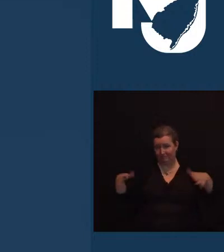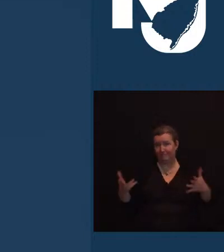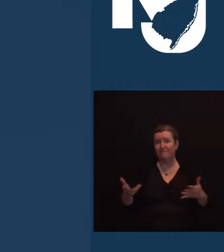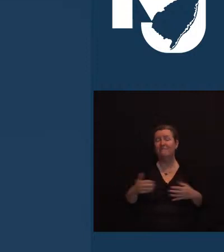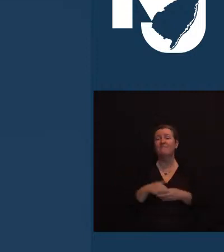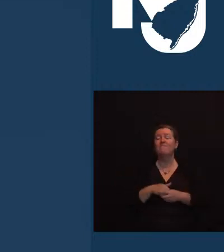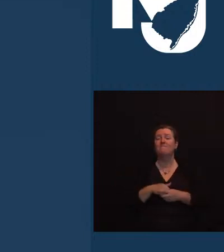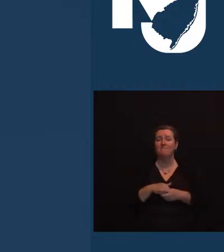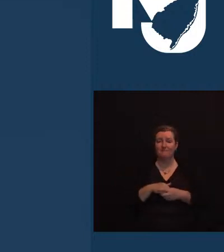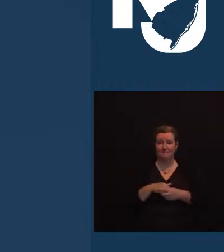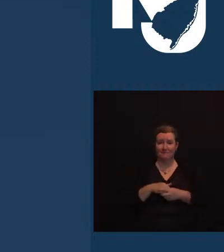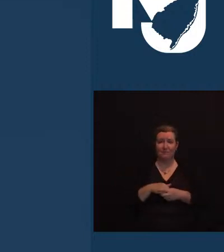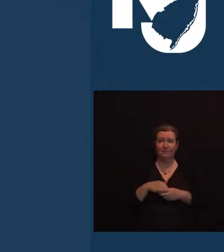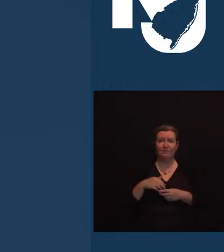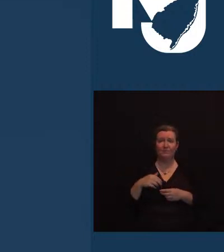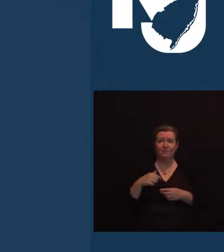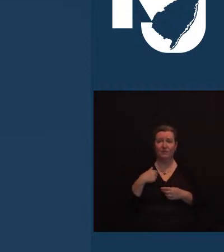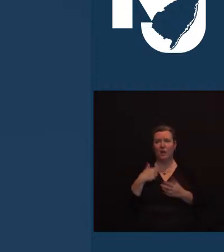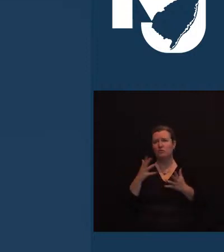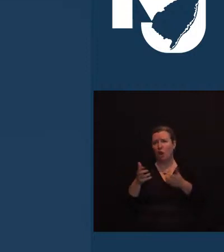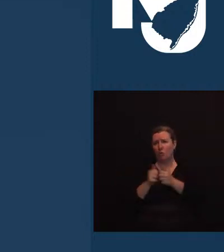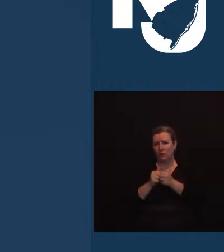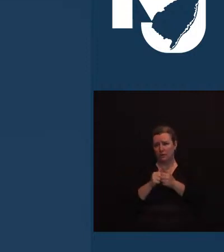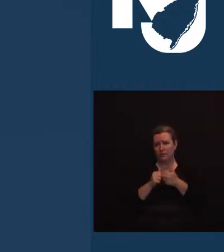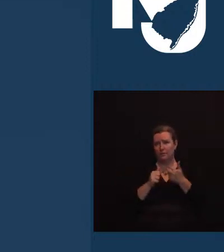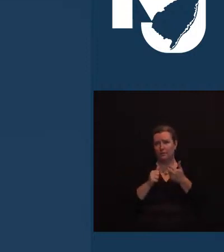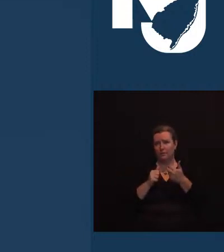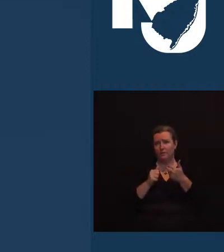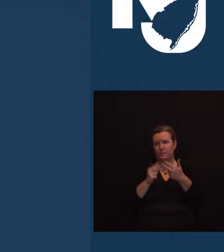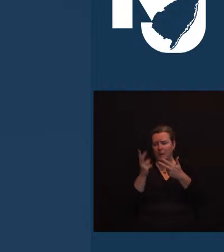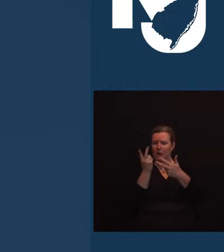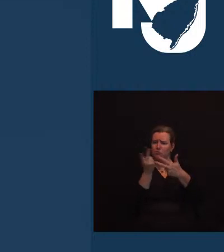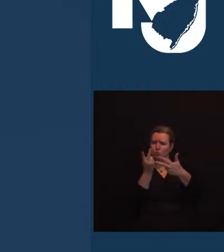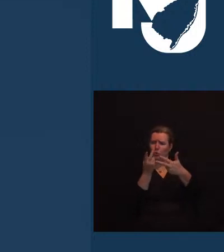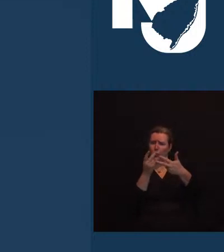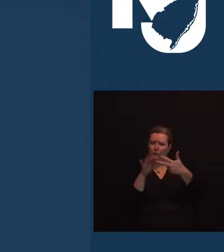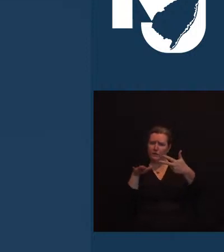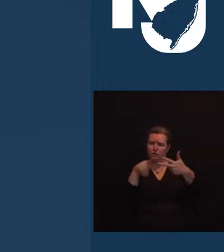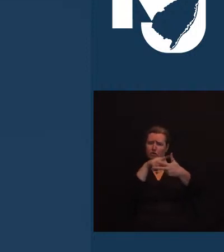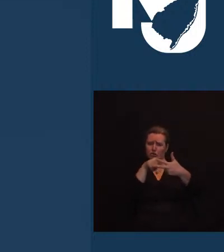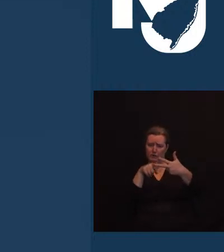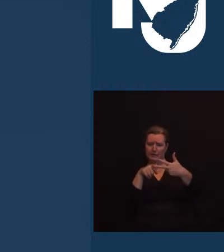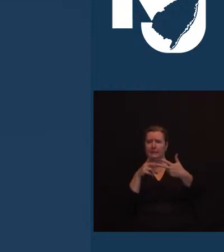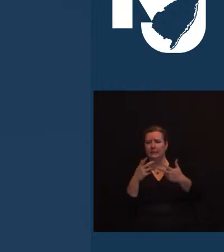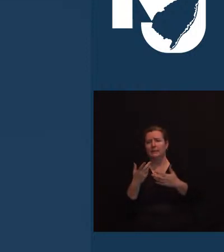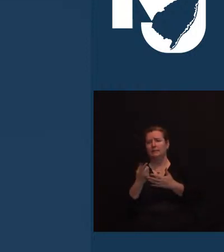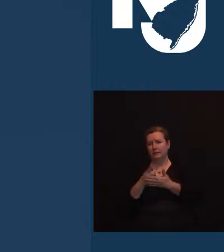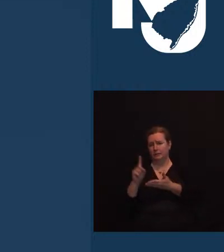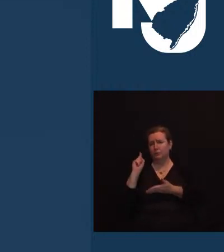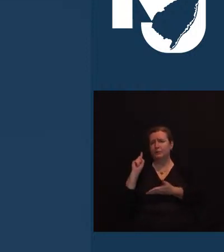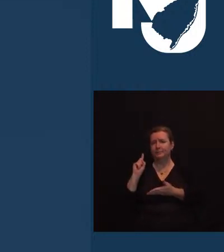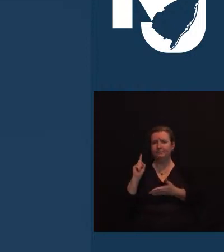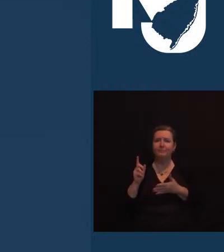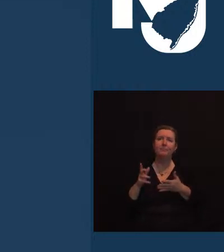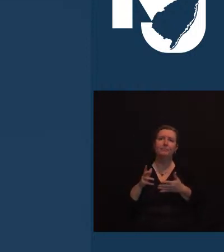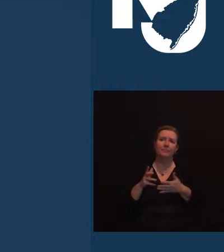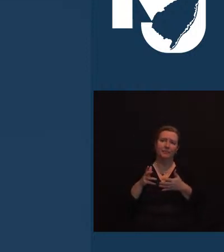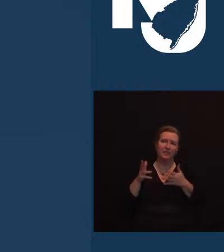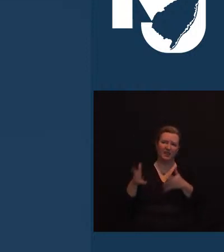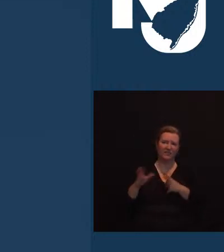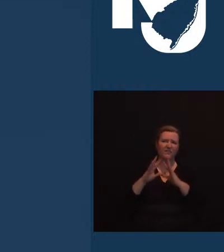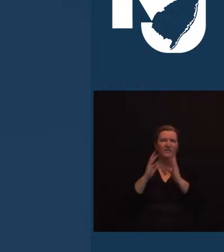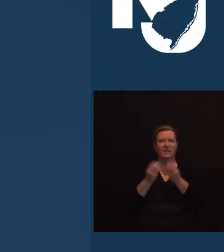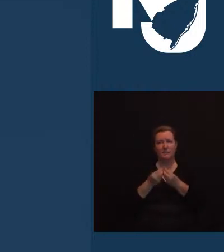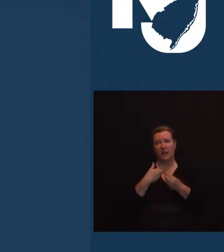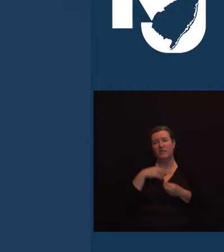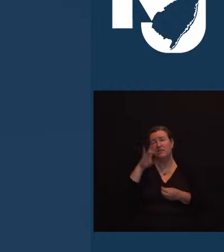I had the honor of speaking with Audrey, Felicia, and Megan a couple of weeks ago. And he also leaves behind their families, including Johnny's 7